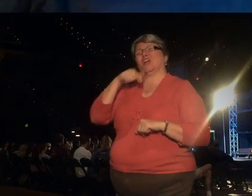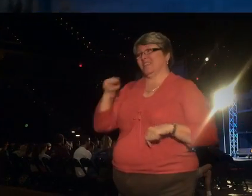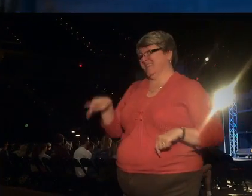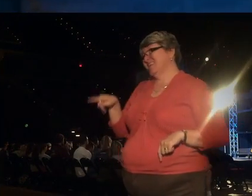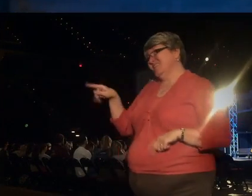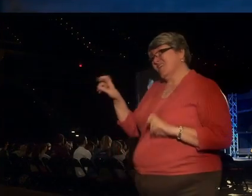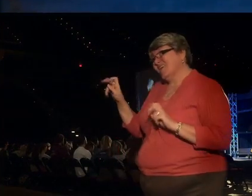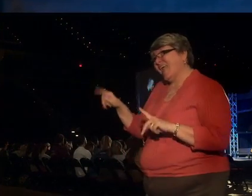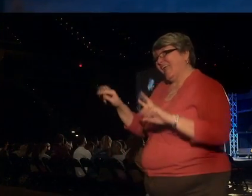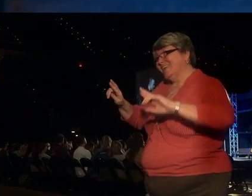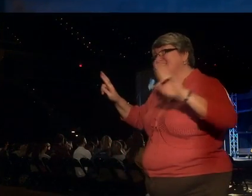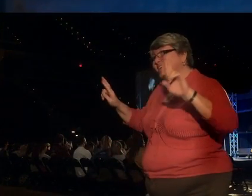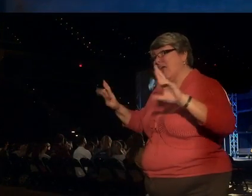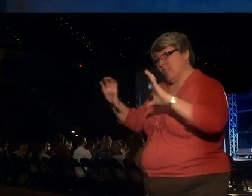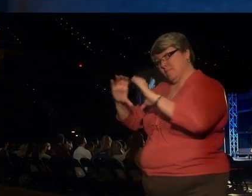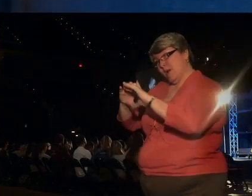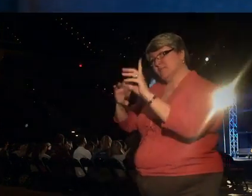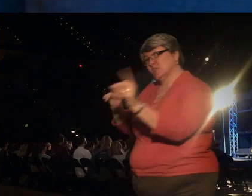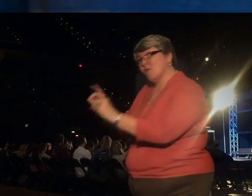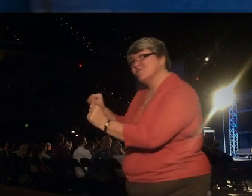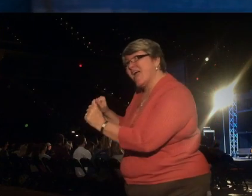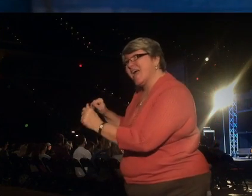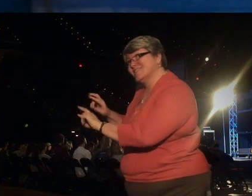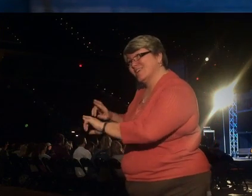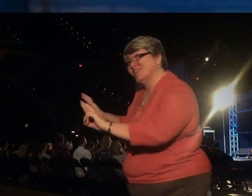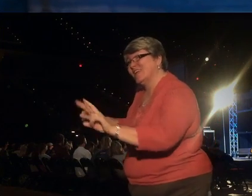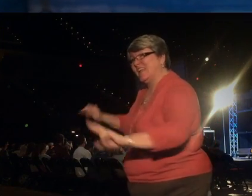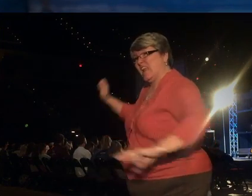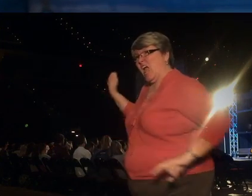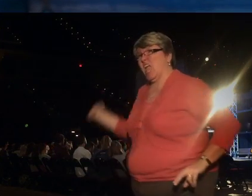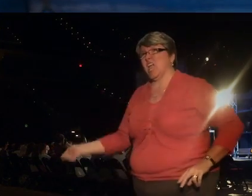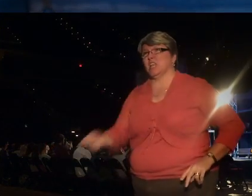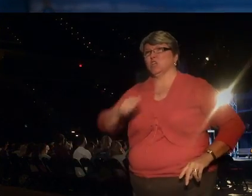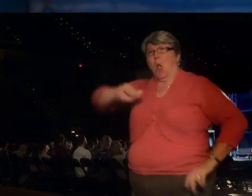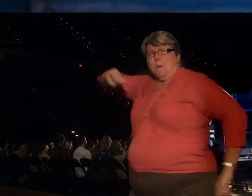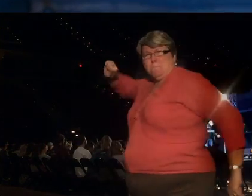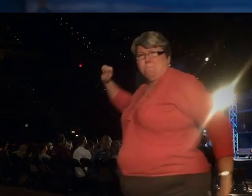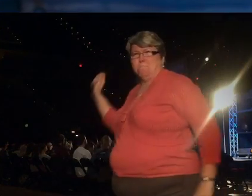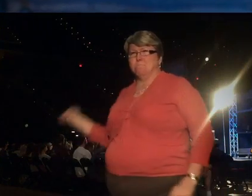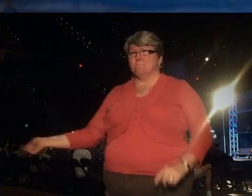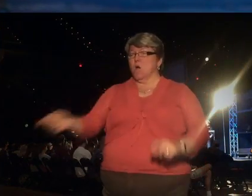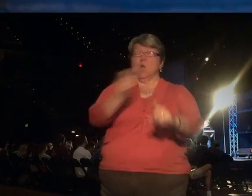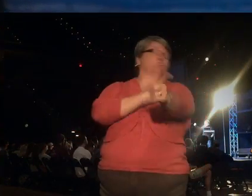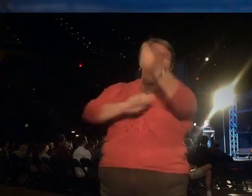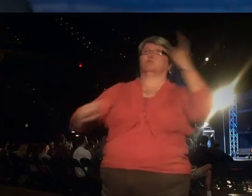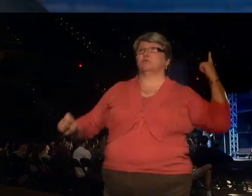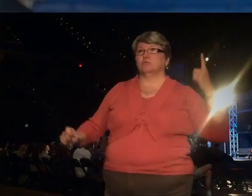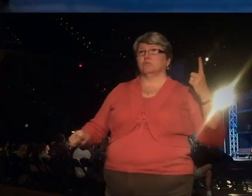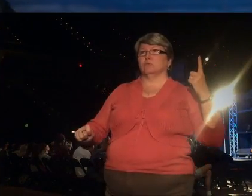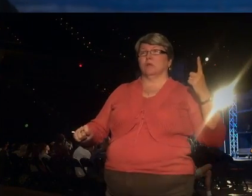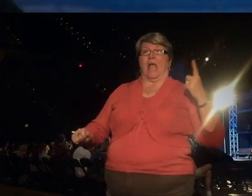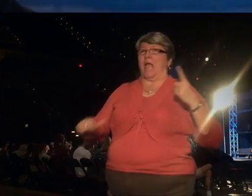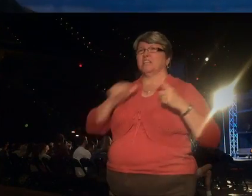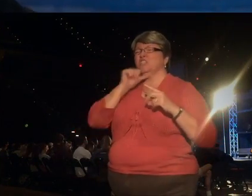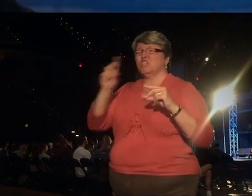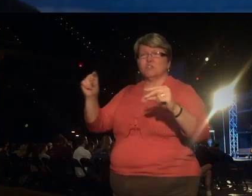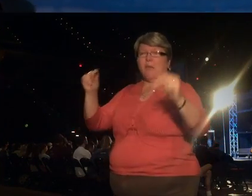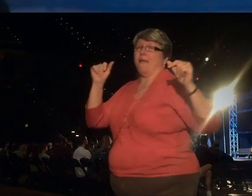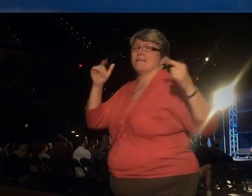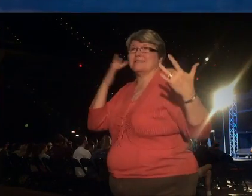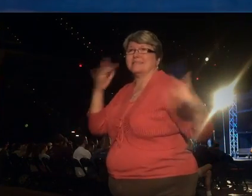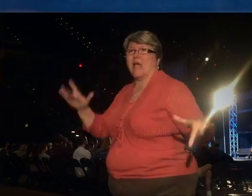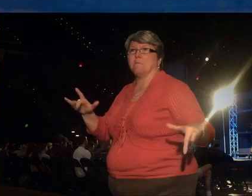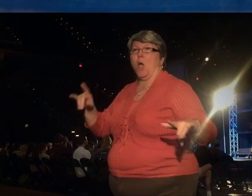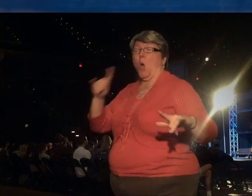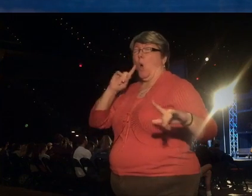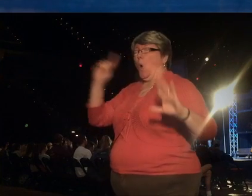Because the ball's gonna come pretty fast, all right? And I hit it and she just went, and it didn't just make that popping sound, it made that whizzing sound, you know,